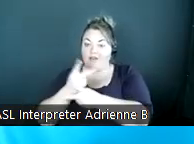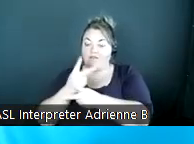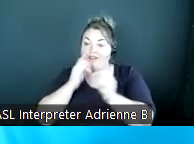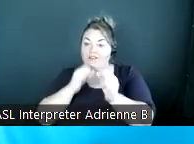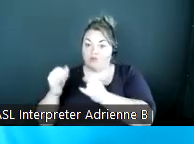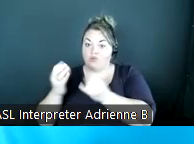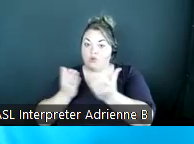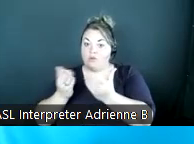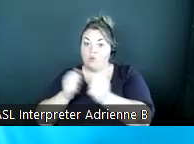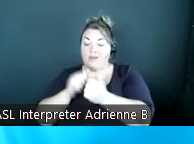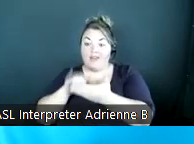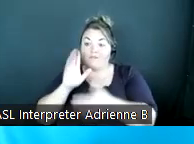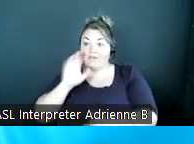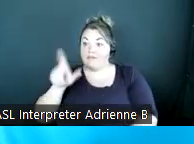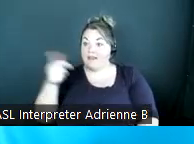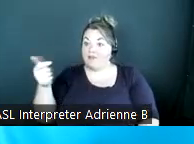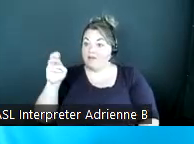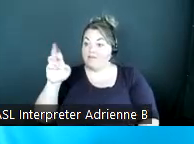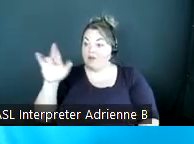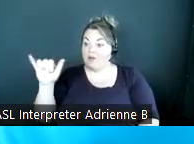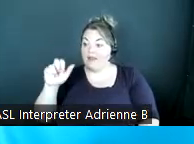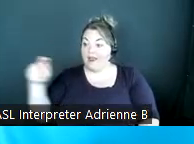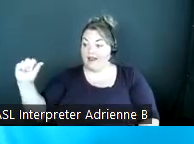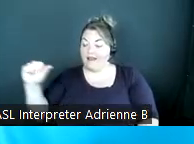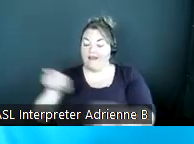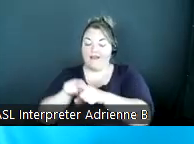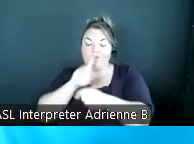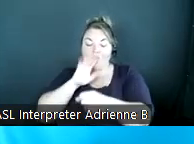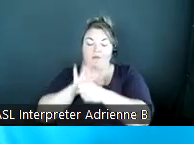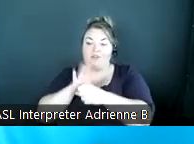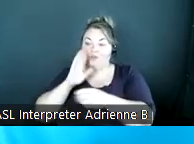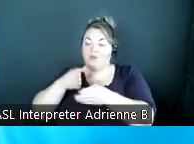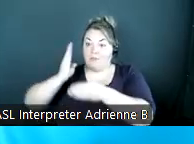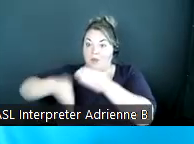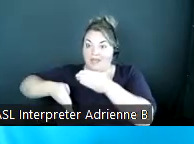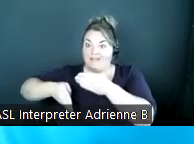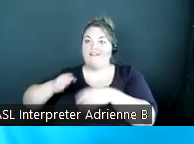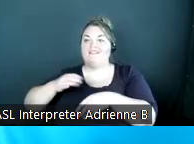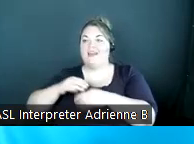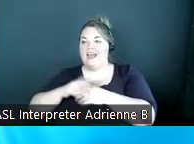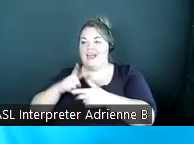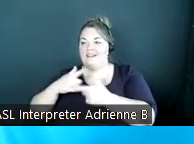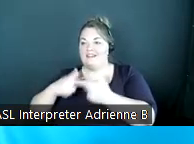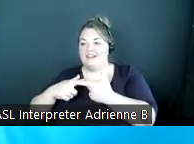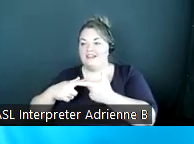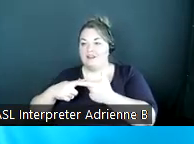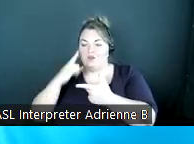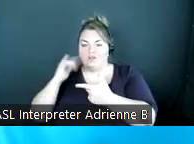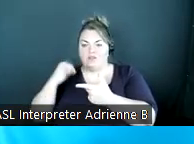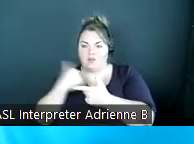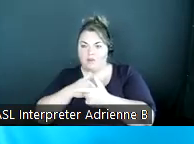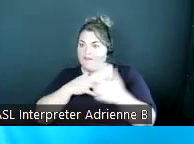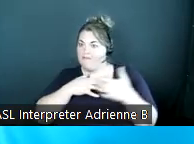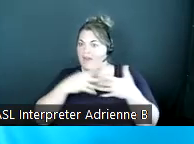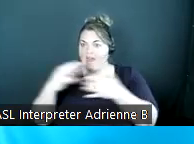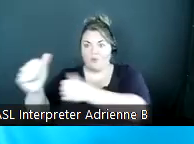And with that, I'll pass it over to Mariana, who, as promised, is going to bookend us. And looks like we're flying through.